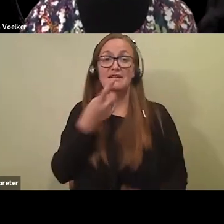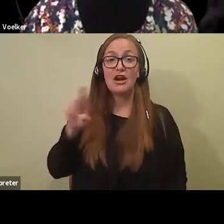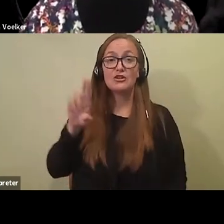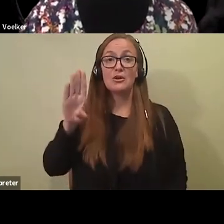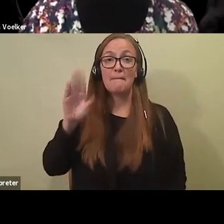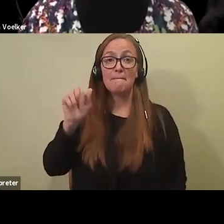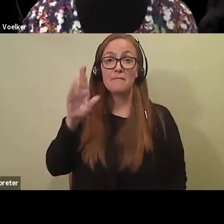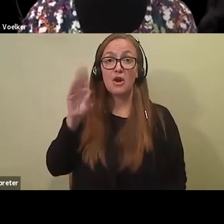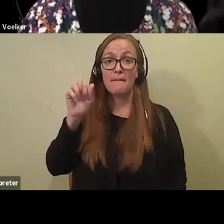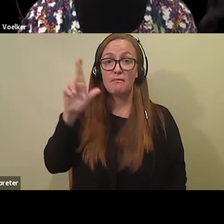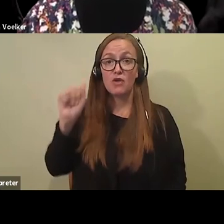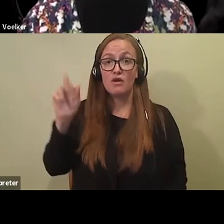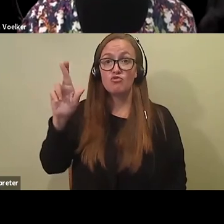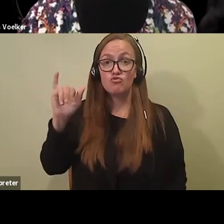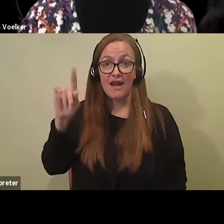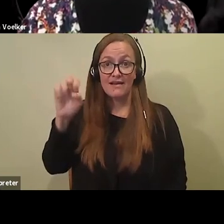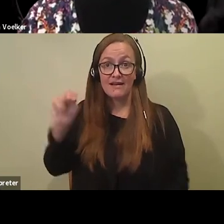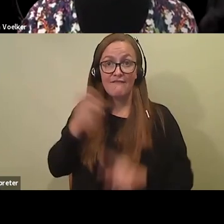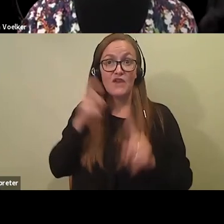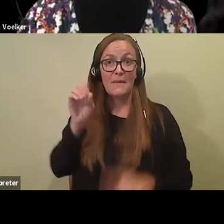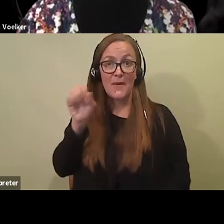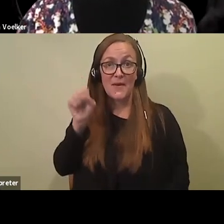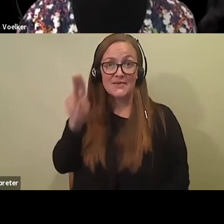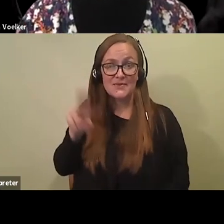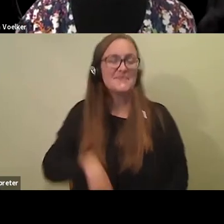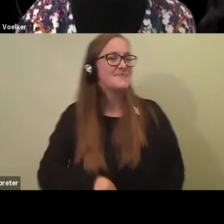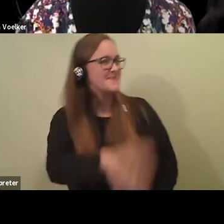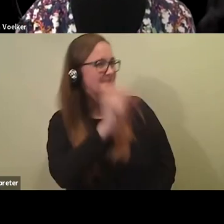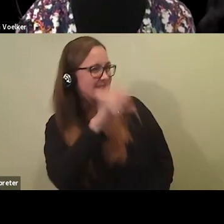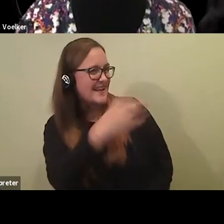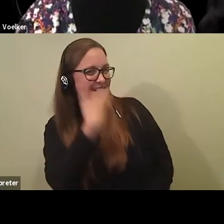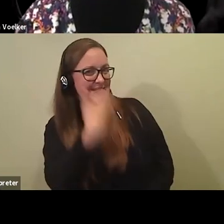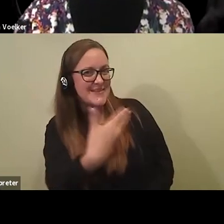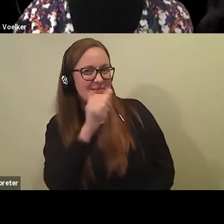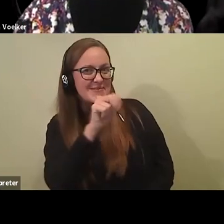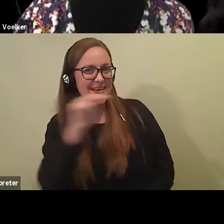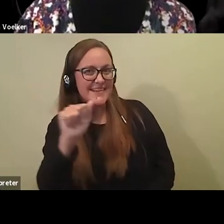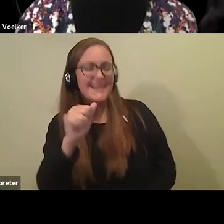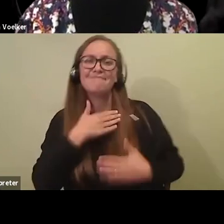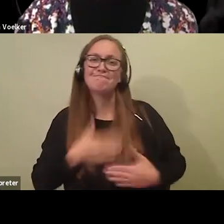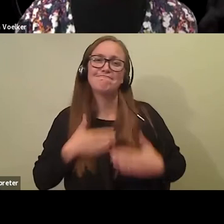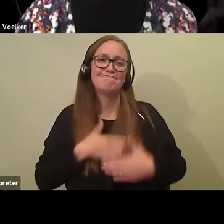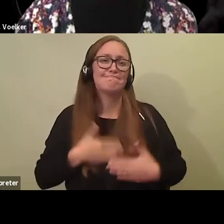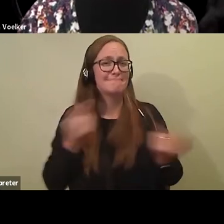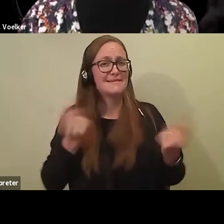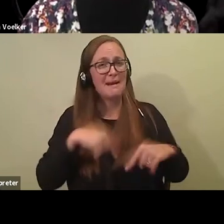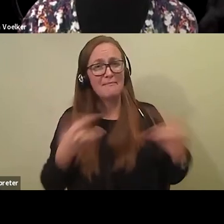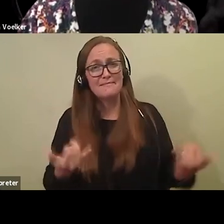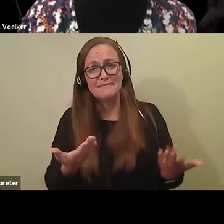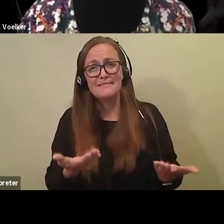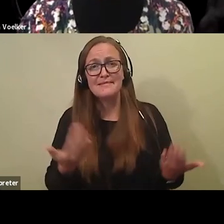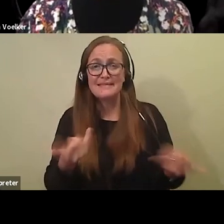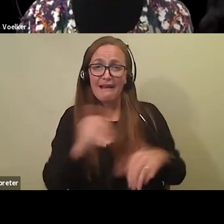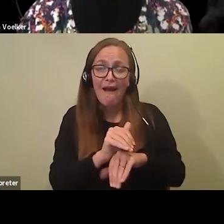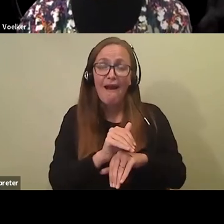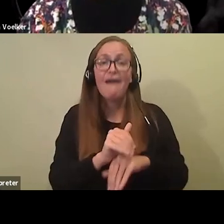State's Astronomy Department. Yes, thank you, Anna. It's a great pleasure to be here. As Anna mentioned,